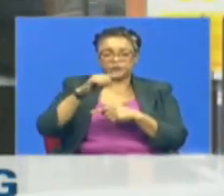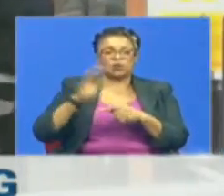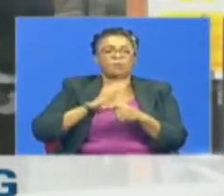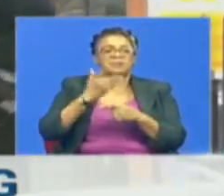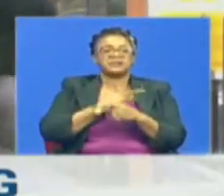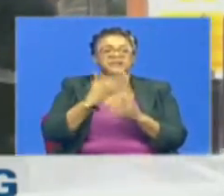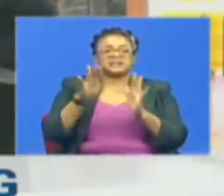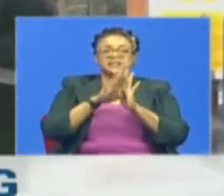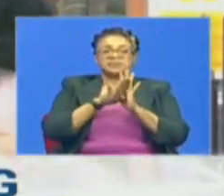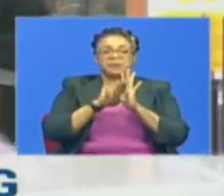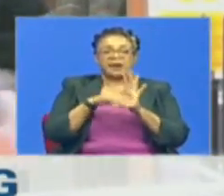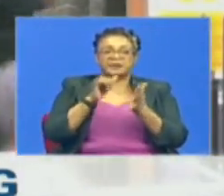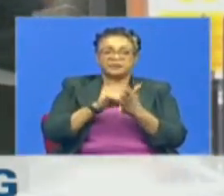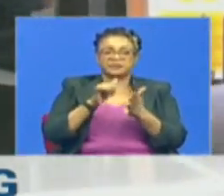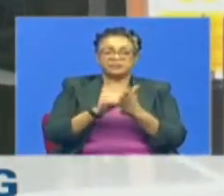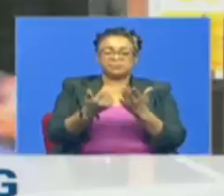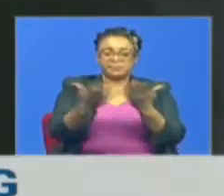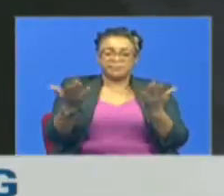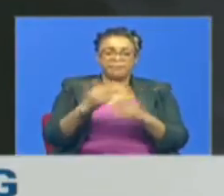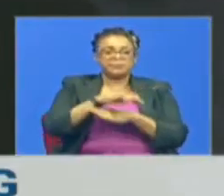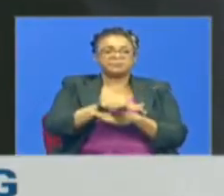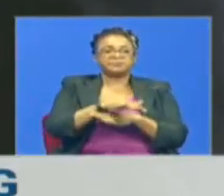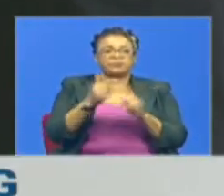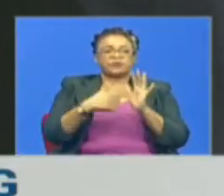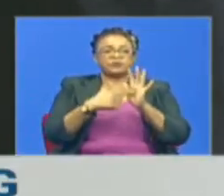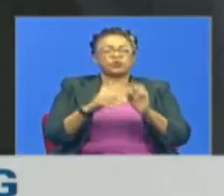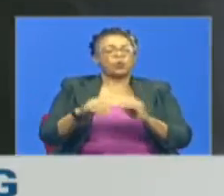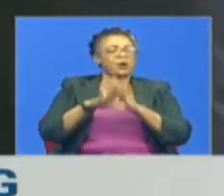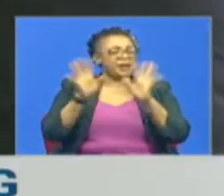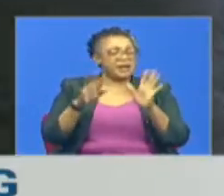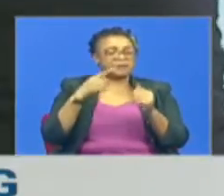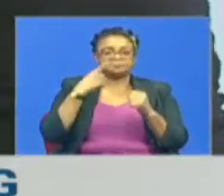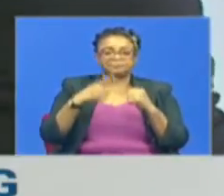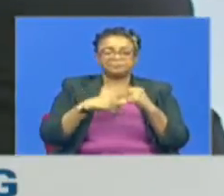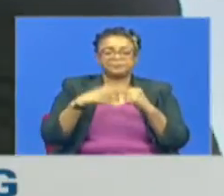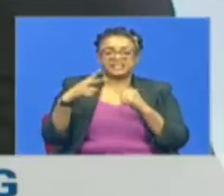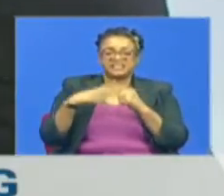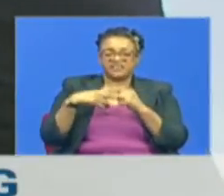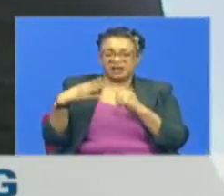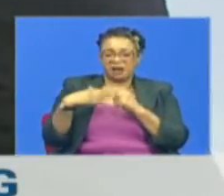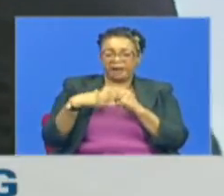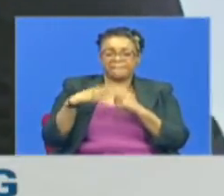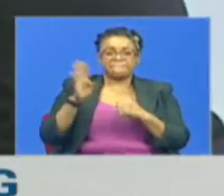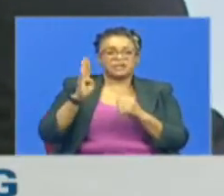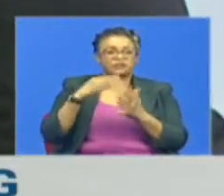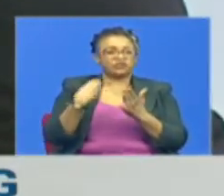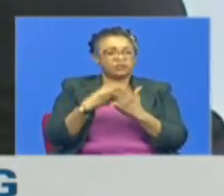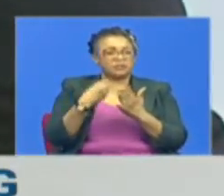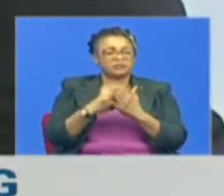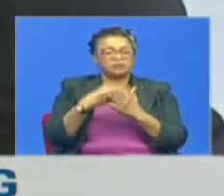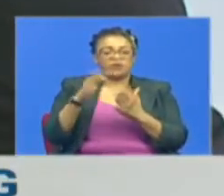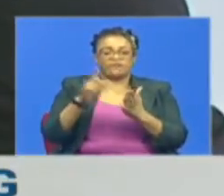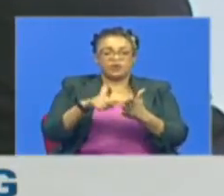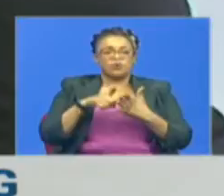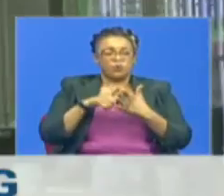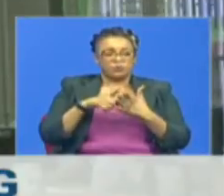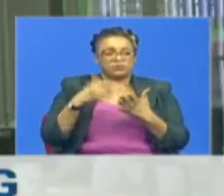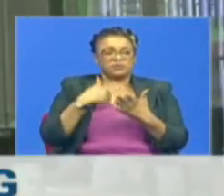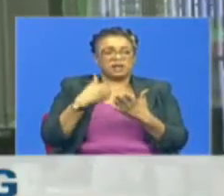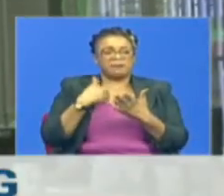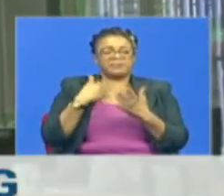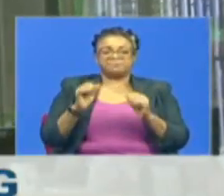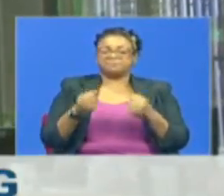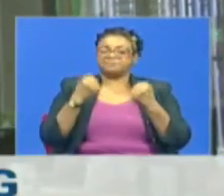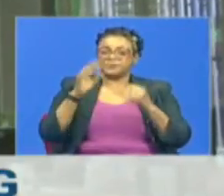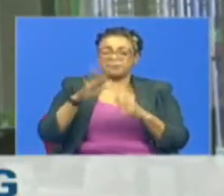statement released this evening, which shows that 679 billion shillings worth of loans had been restructured by